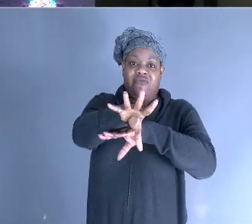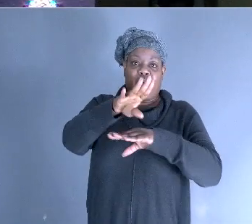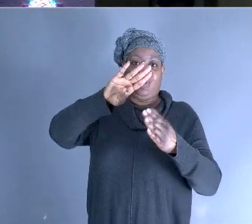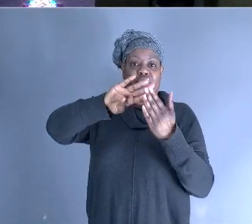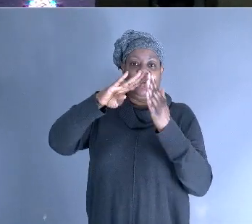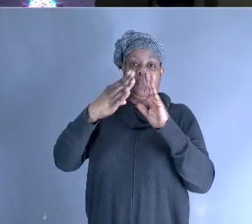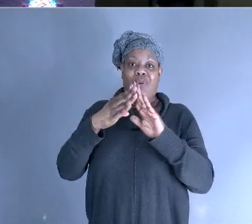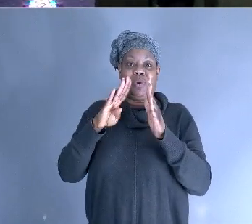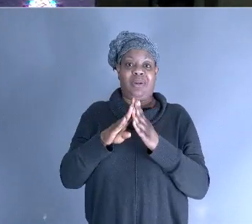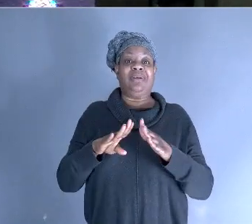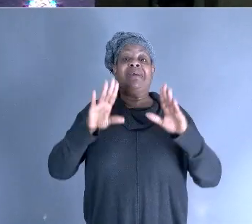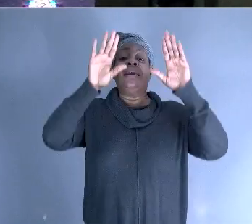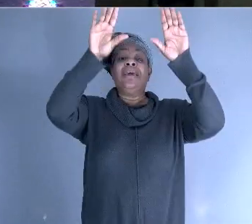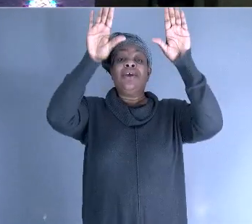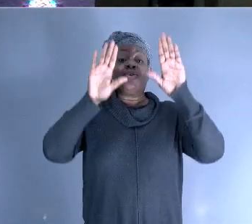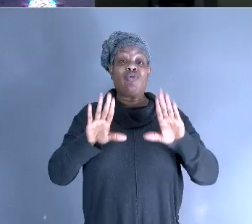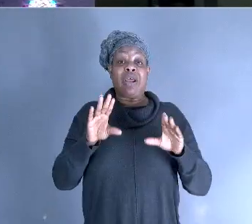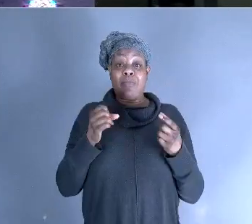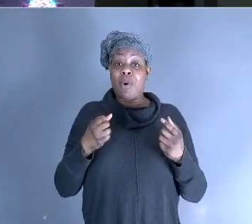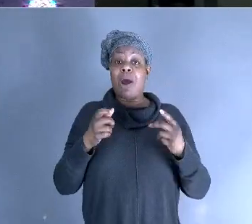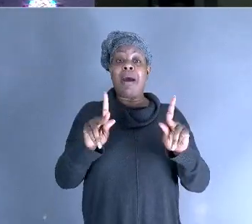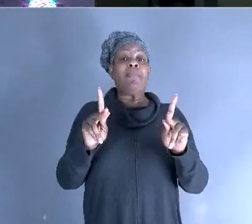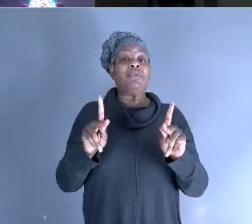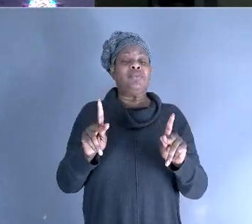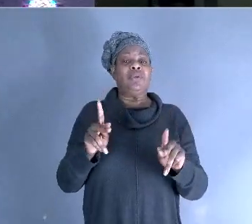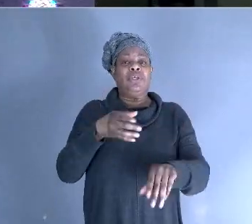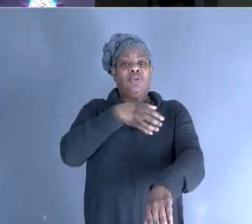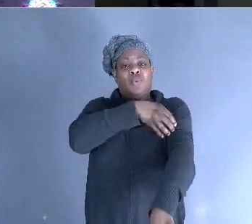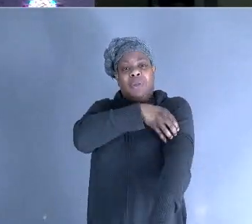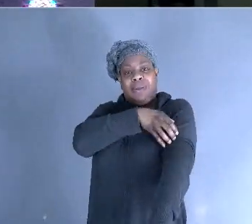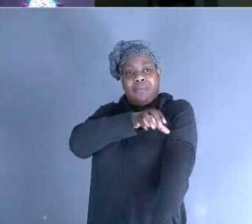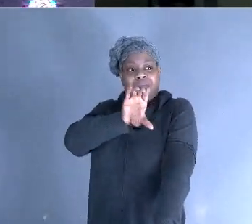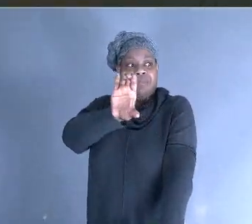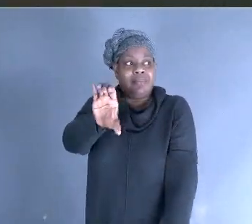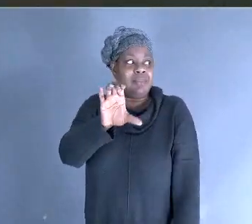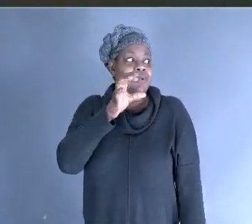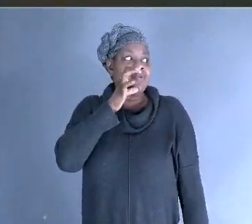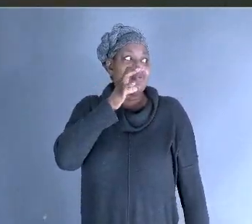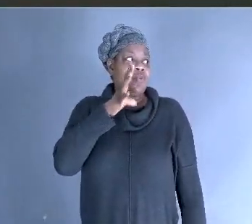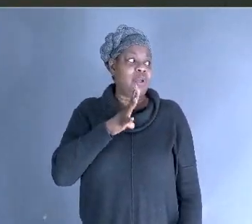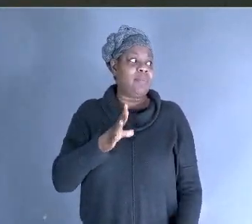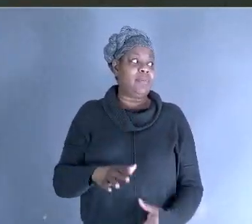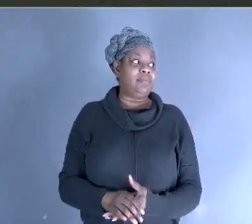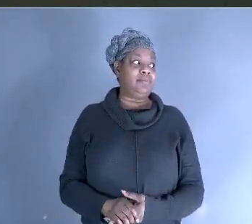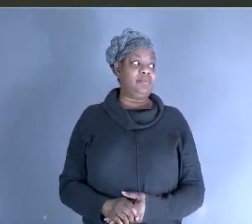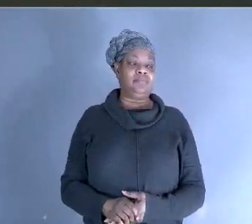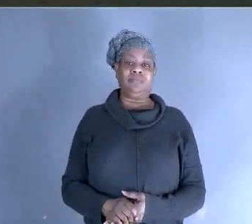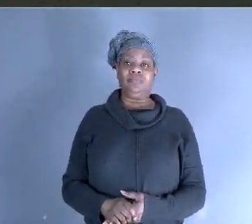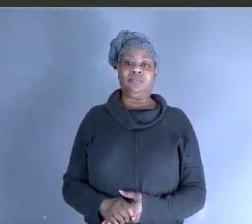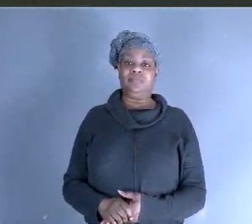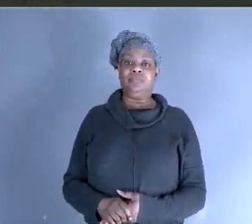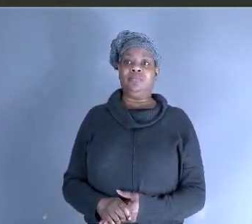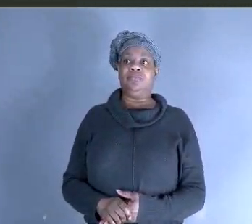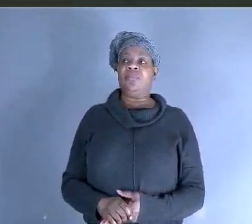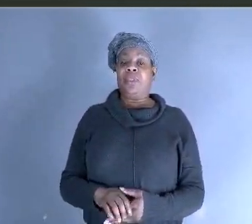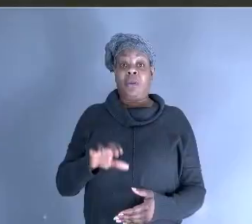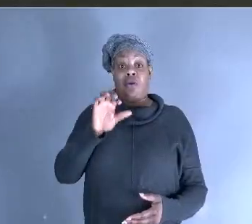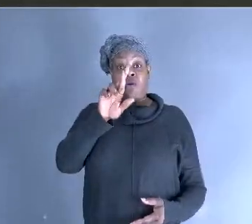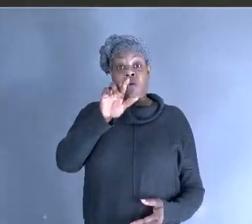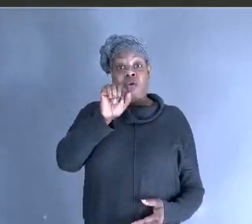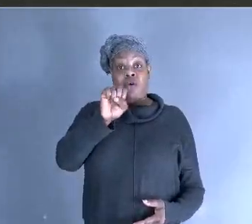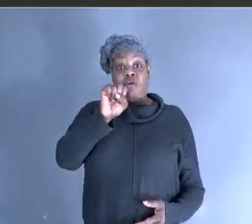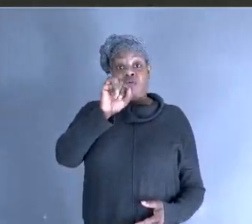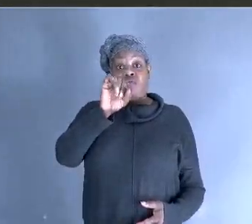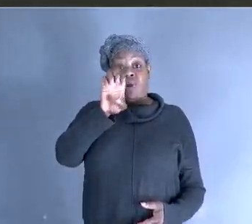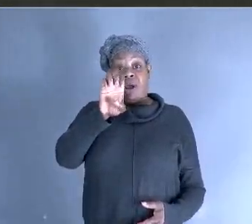what an incredible opportunity we have to empower women a part of the rise house is this amazing garden garden where we'll be